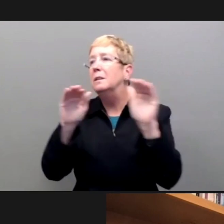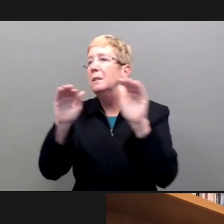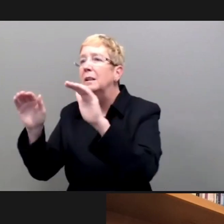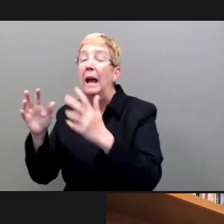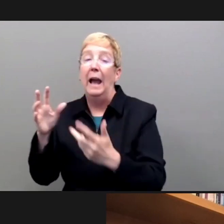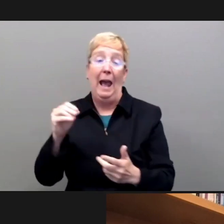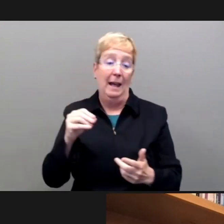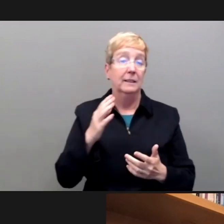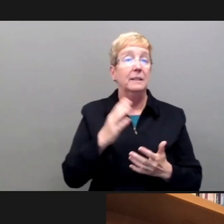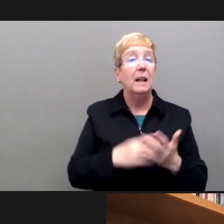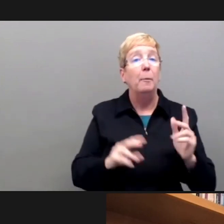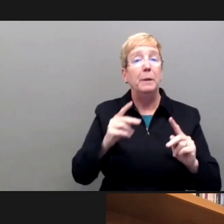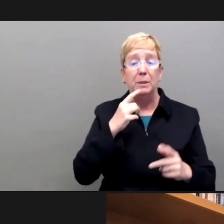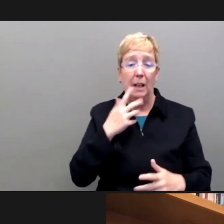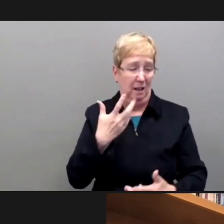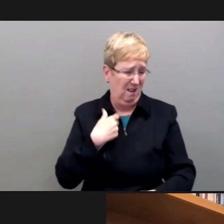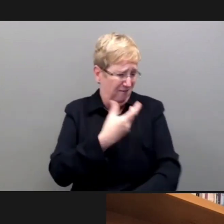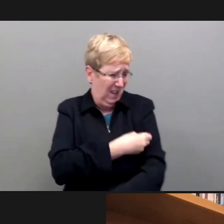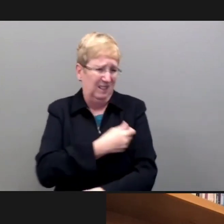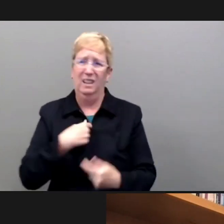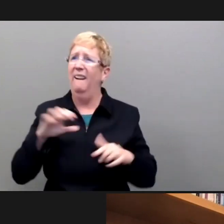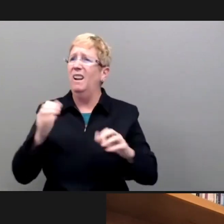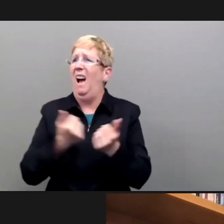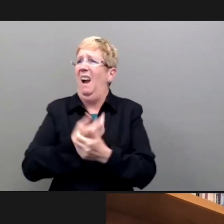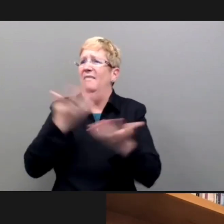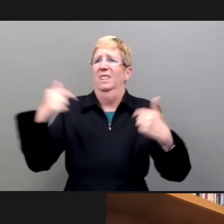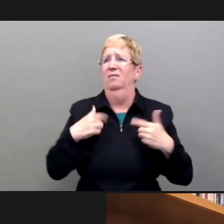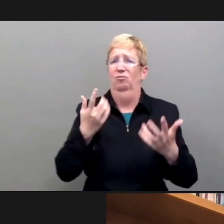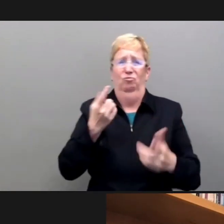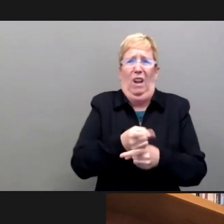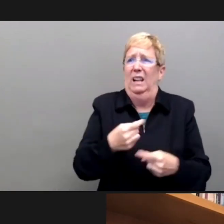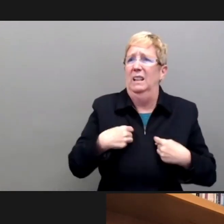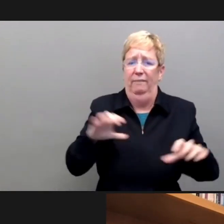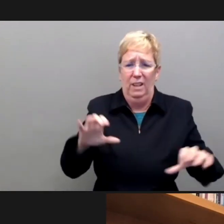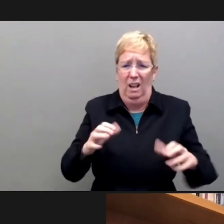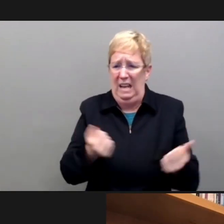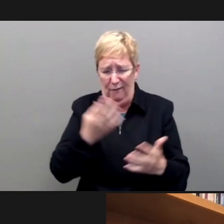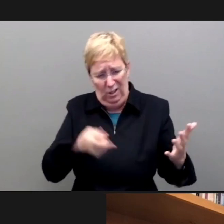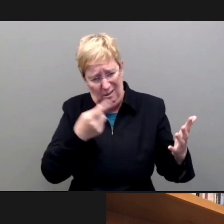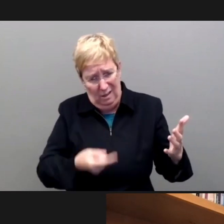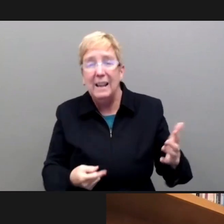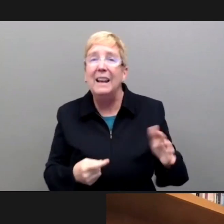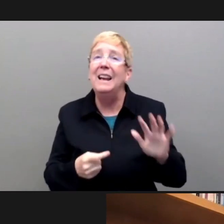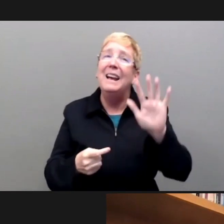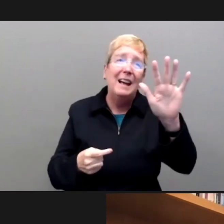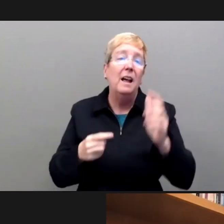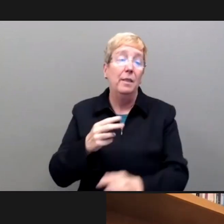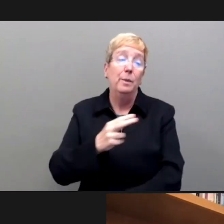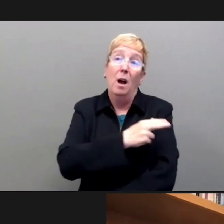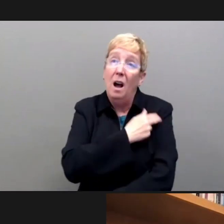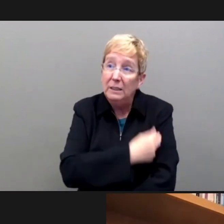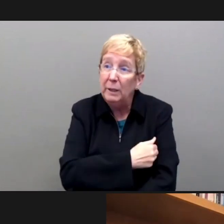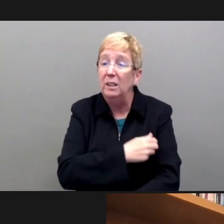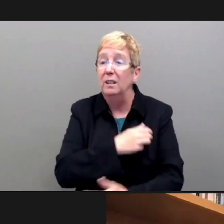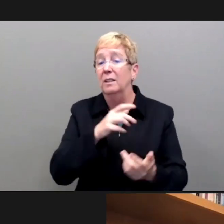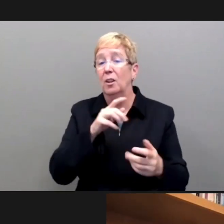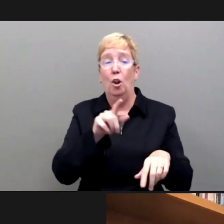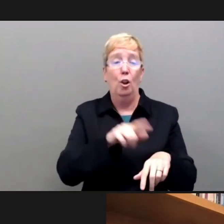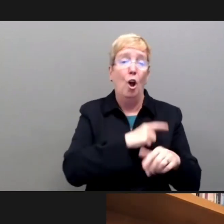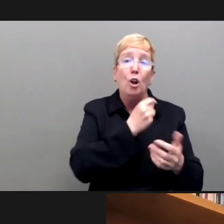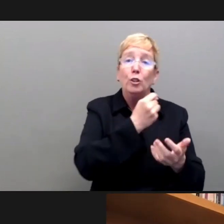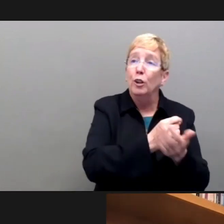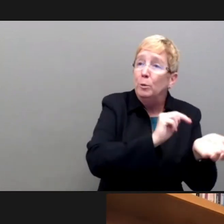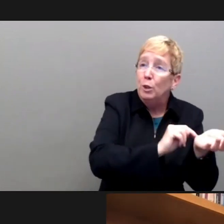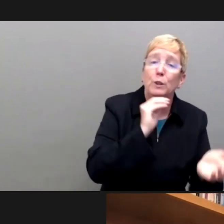say I've done everything right. We run out of nursing home workers and staff in all of our long-term care and correctionals